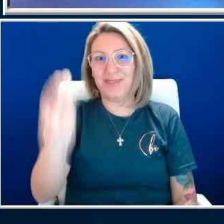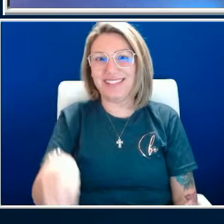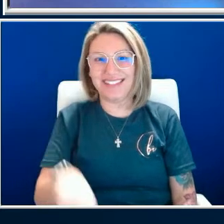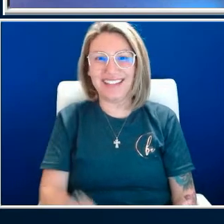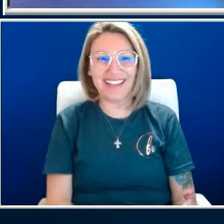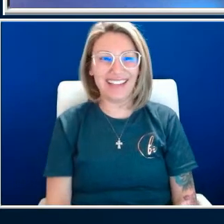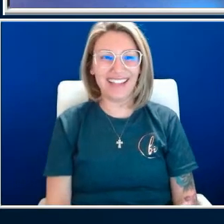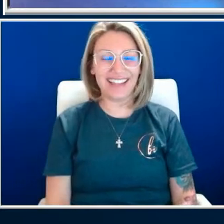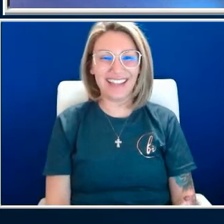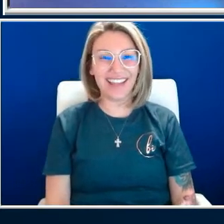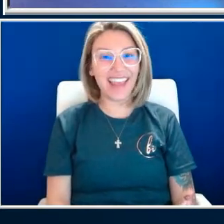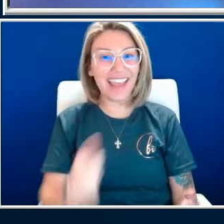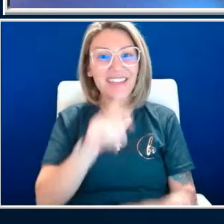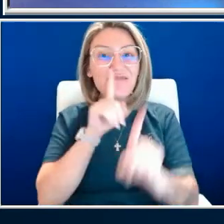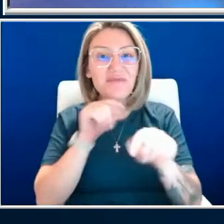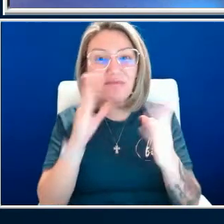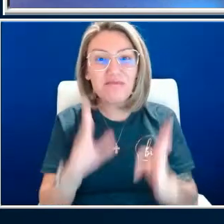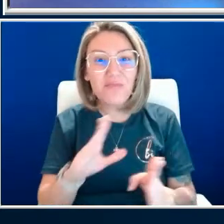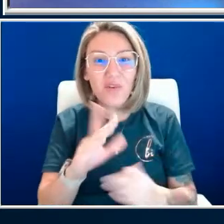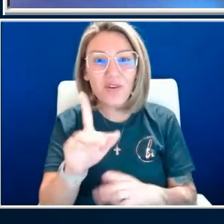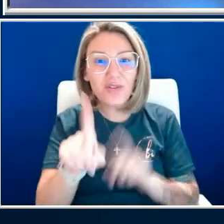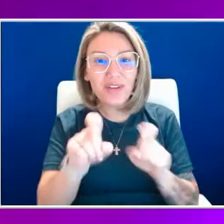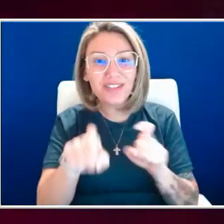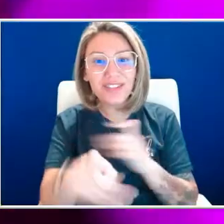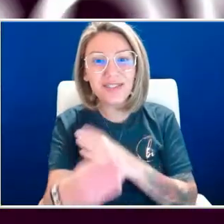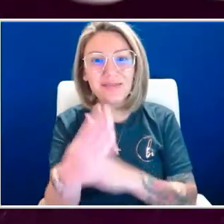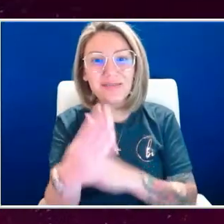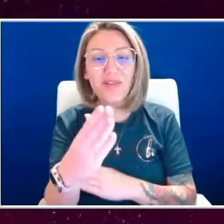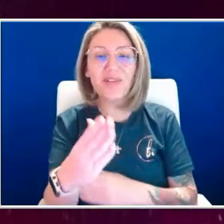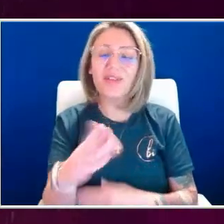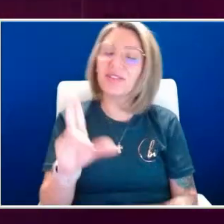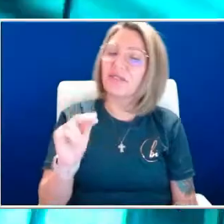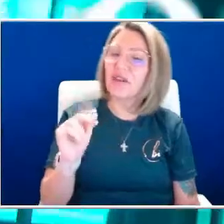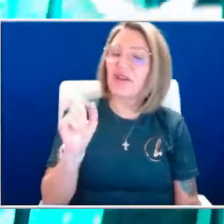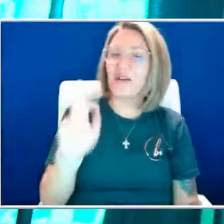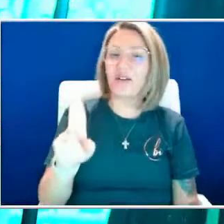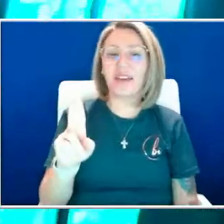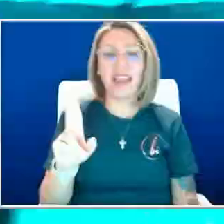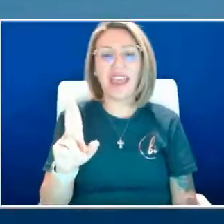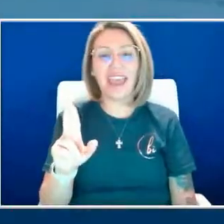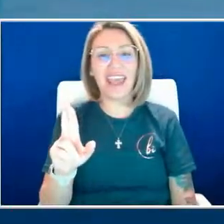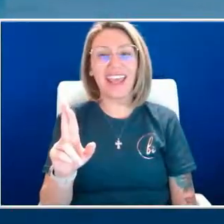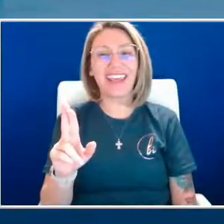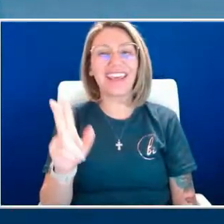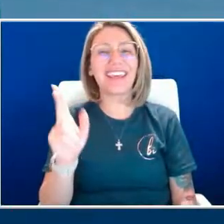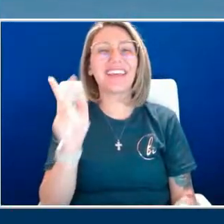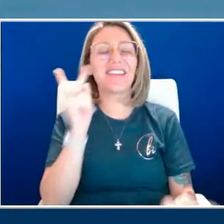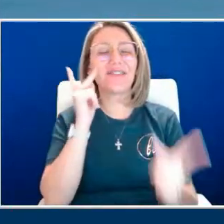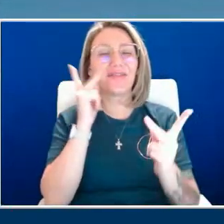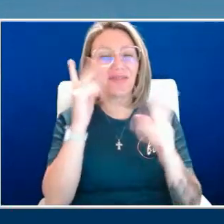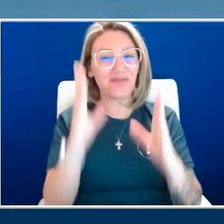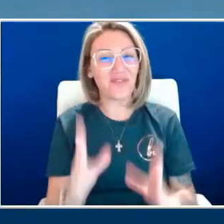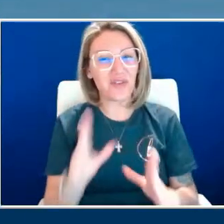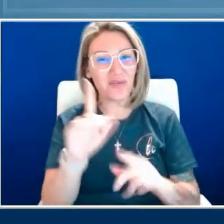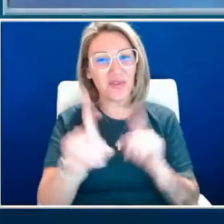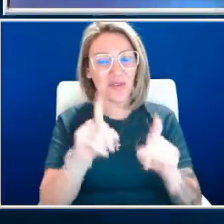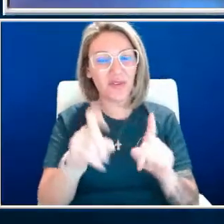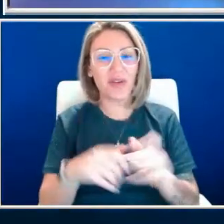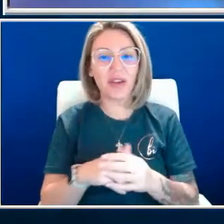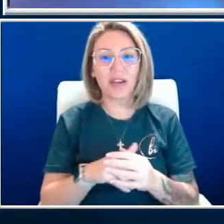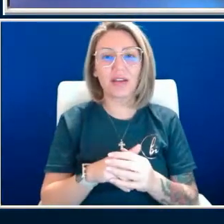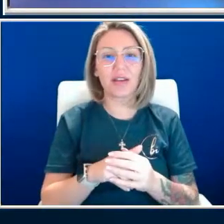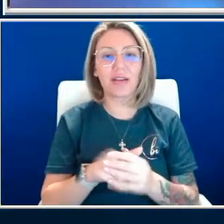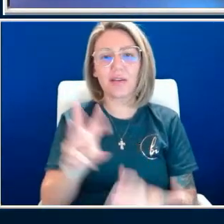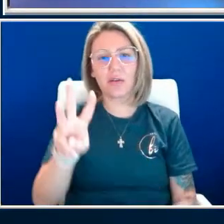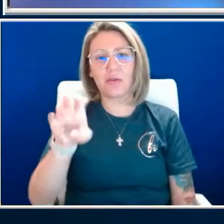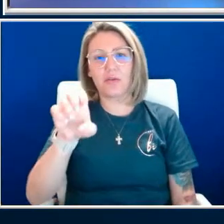have any reporter questions on the line? Nope. Let's get to our viewer questions. Russ is asking, how long do